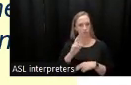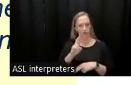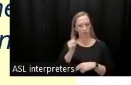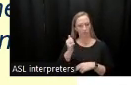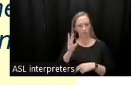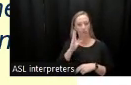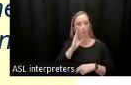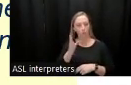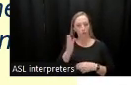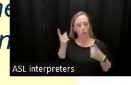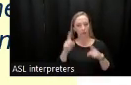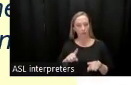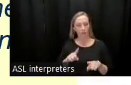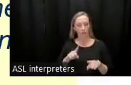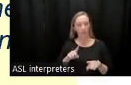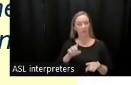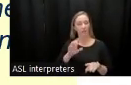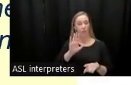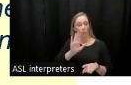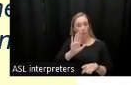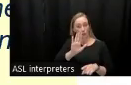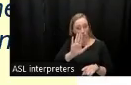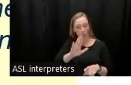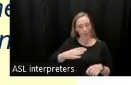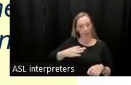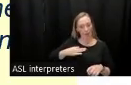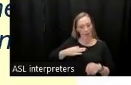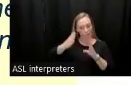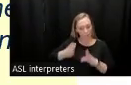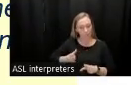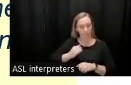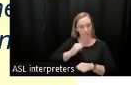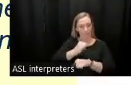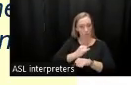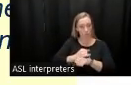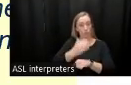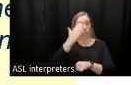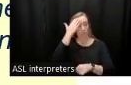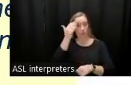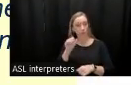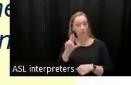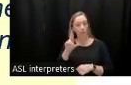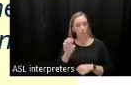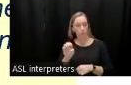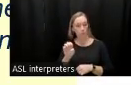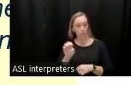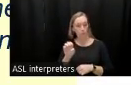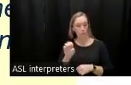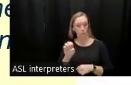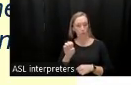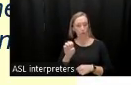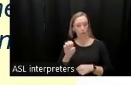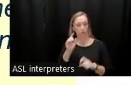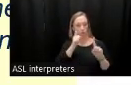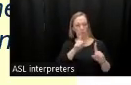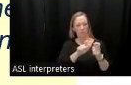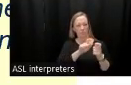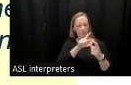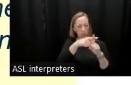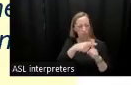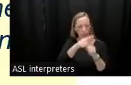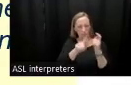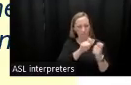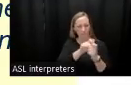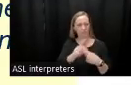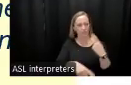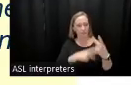conducted at the applicant institution, because SURE mechanisms are targeting specific types of institutions. So it's expected